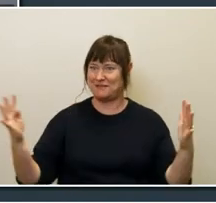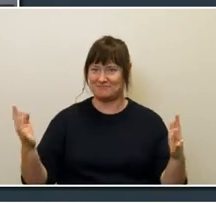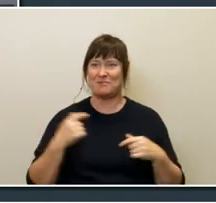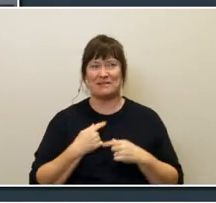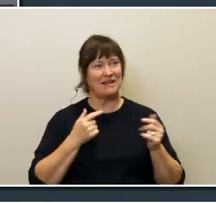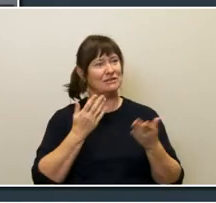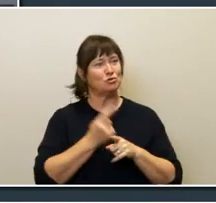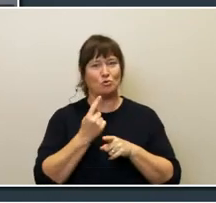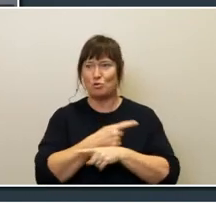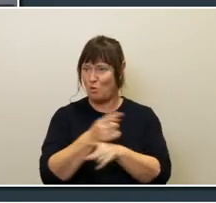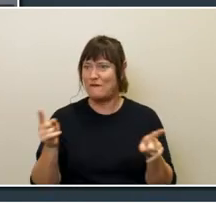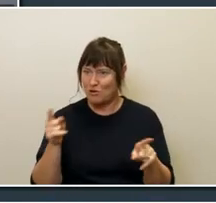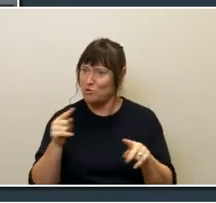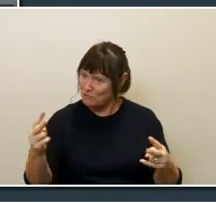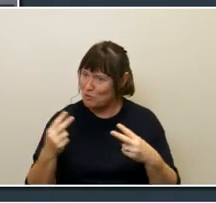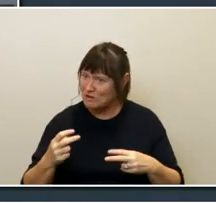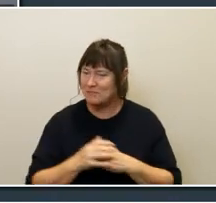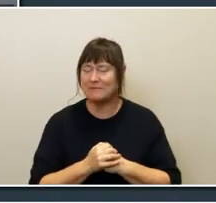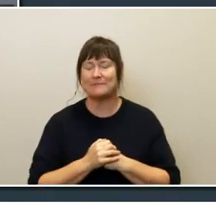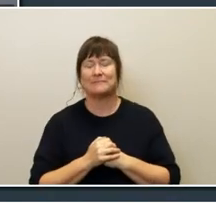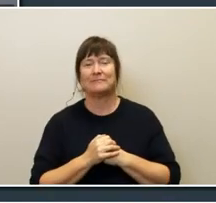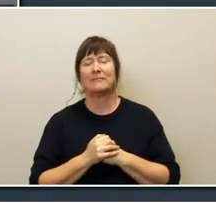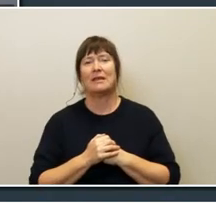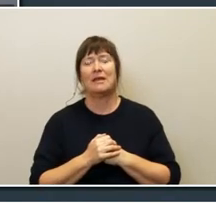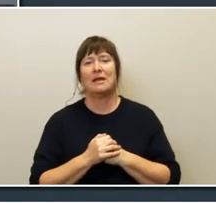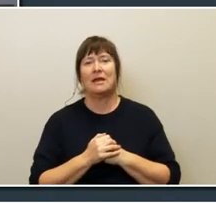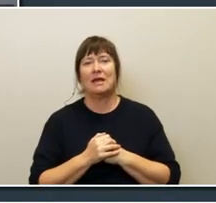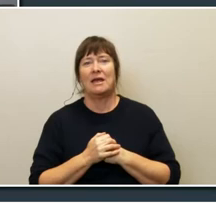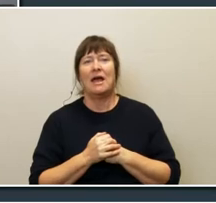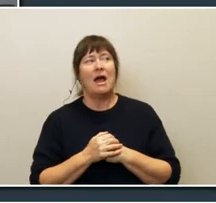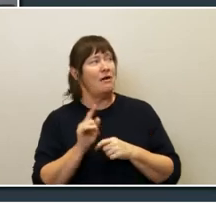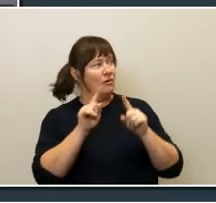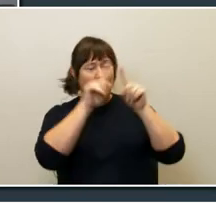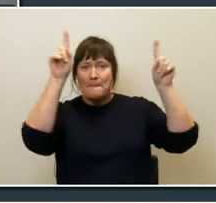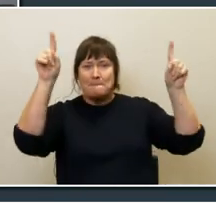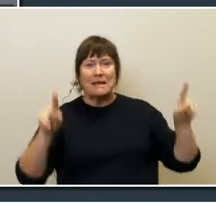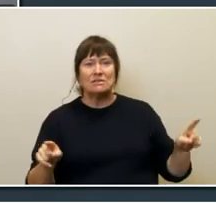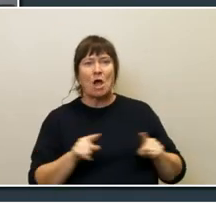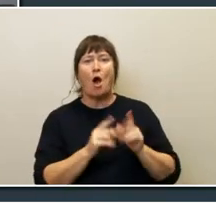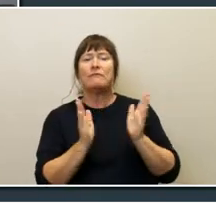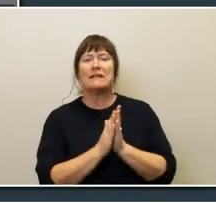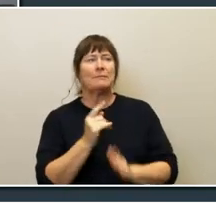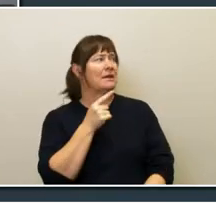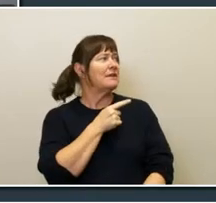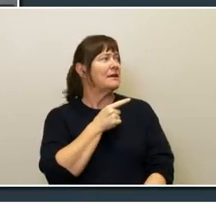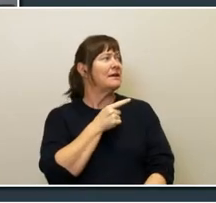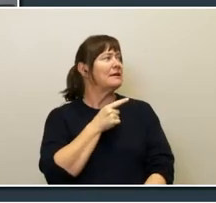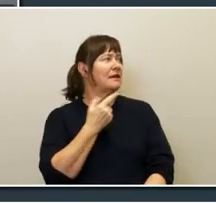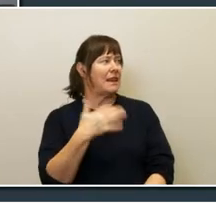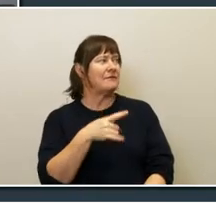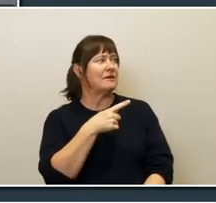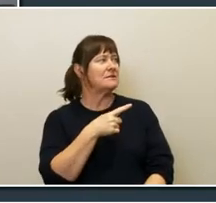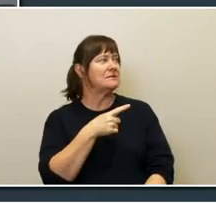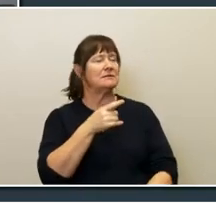say. The picture of Napier, it won't be easy for you to see, but I can leave it up there and collect it later if